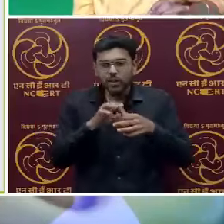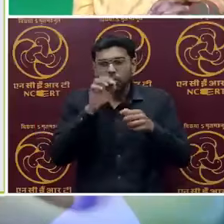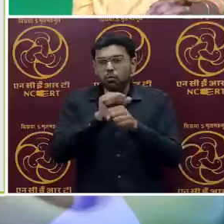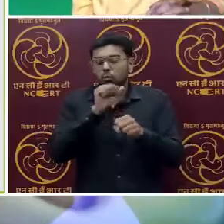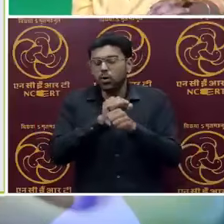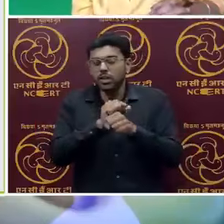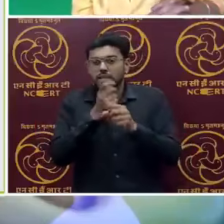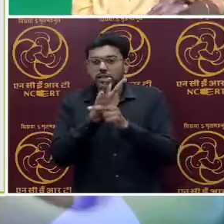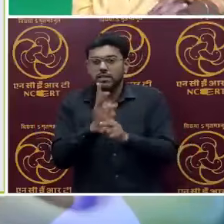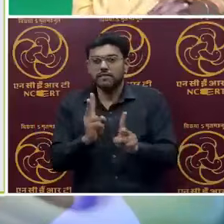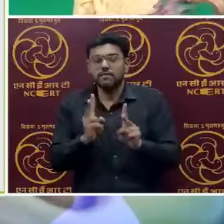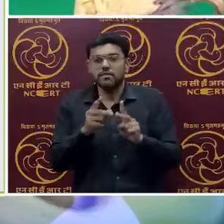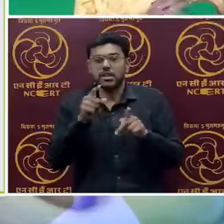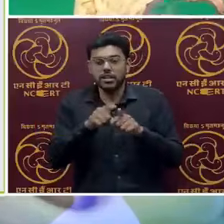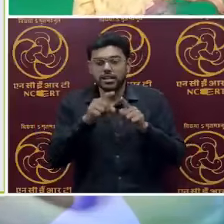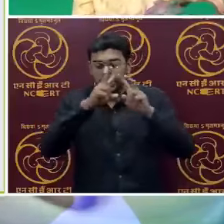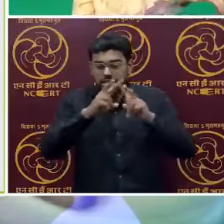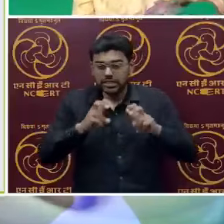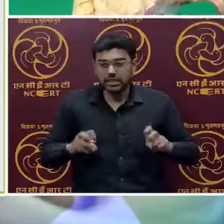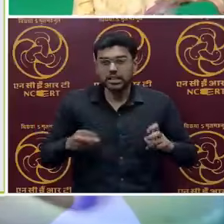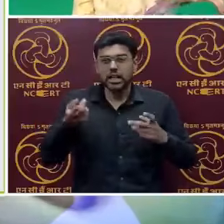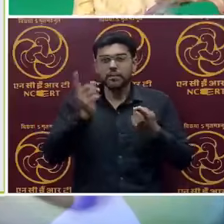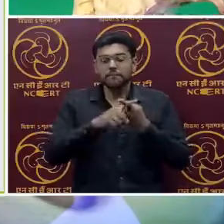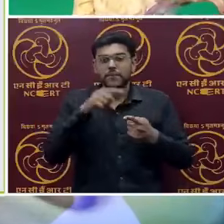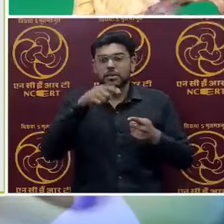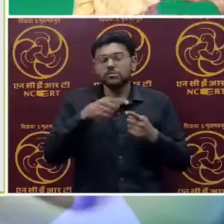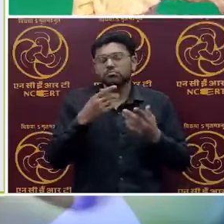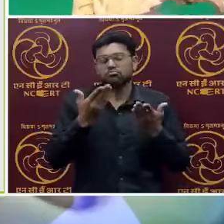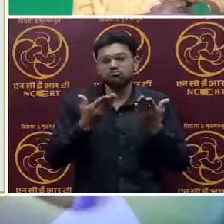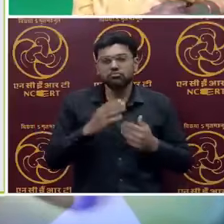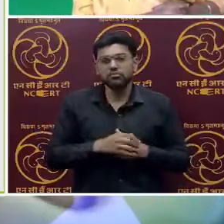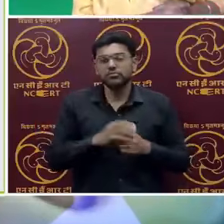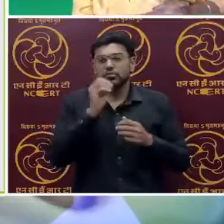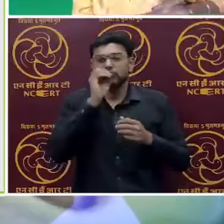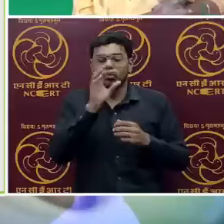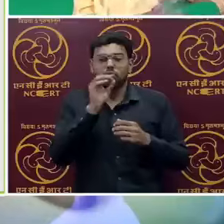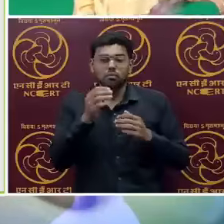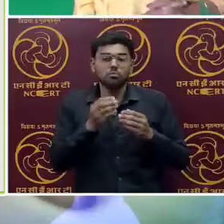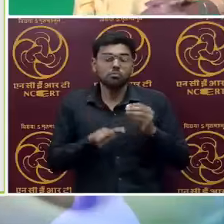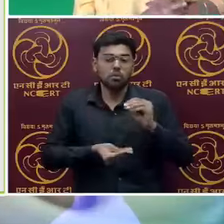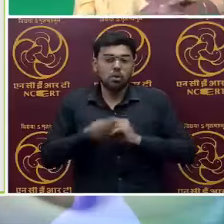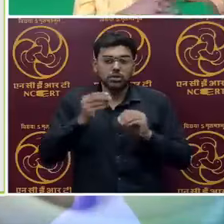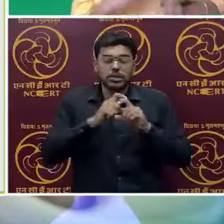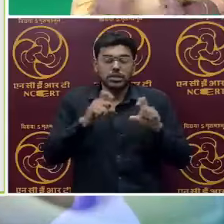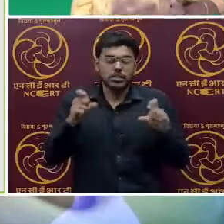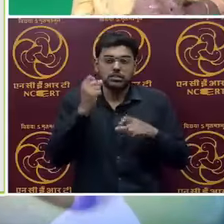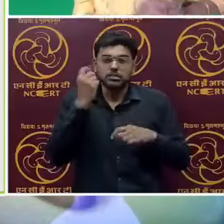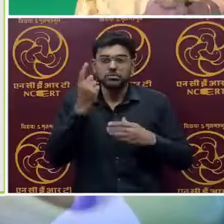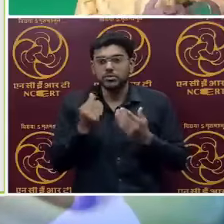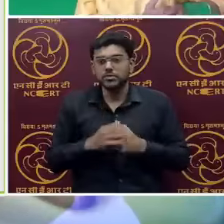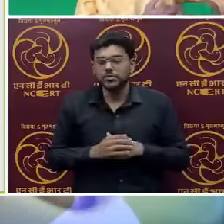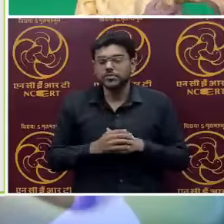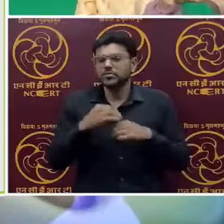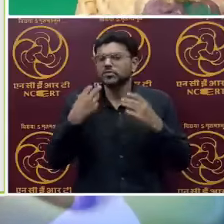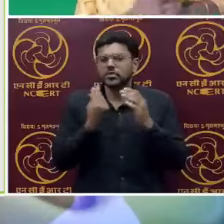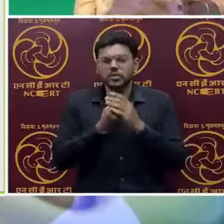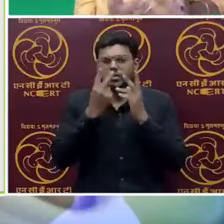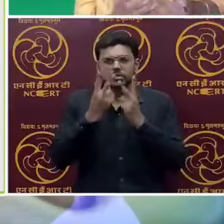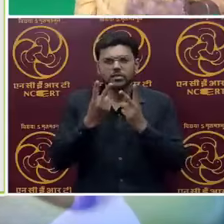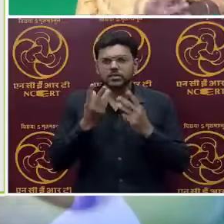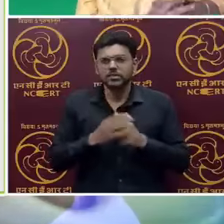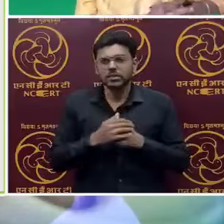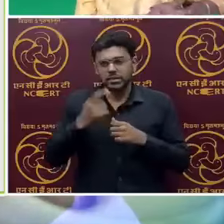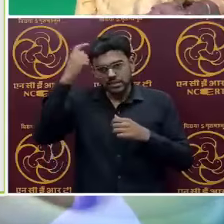functioning, and the more research that is happening is going to throw more light on all this. So what we have seen is that it